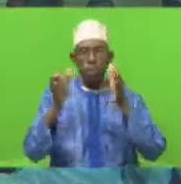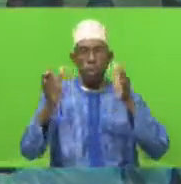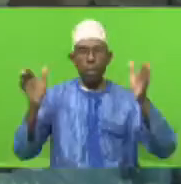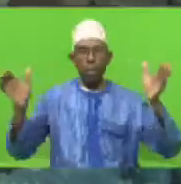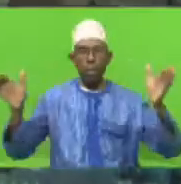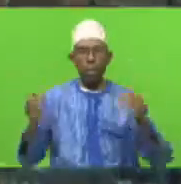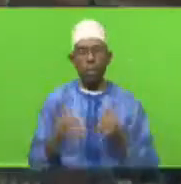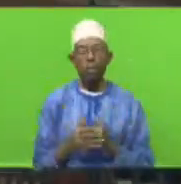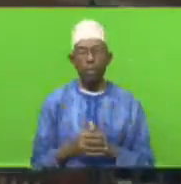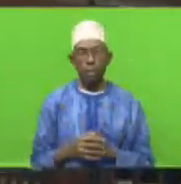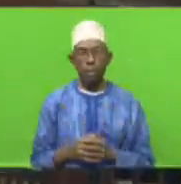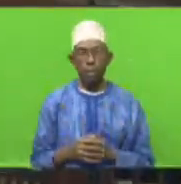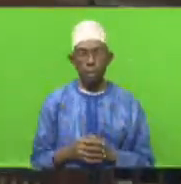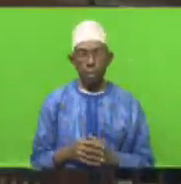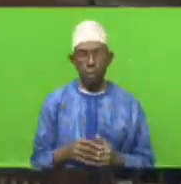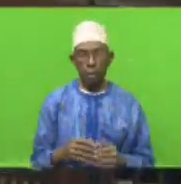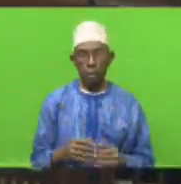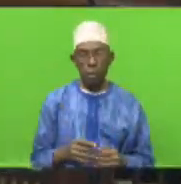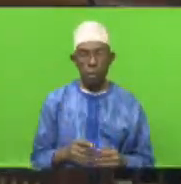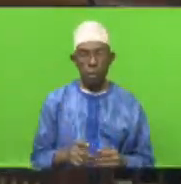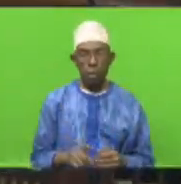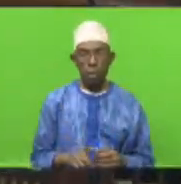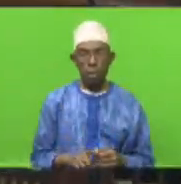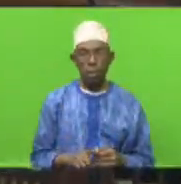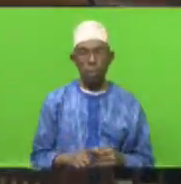Allahu akbar.